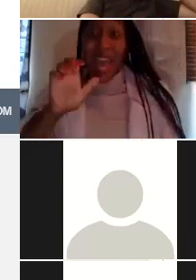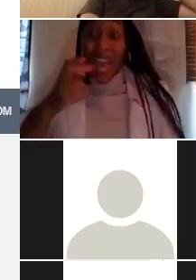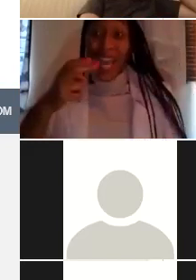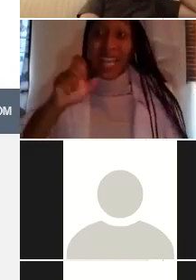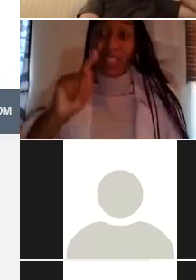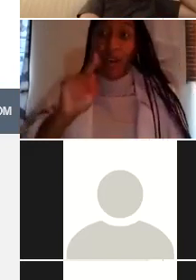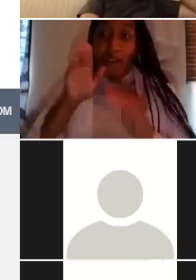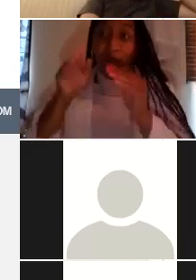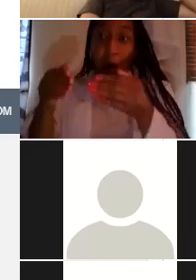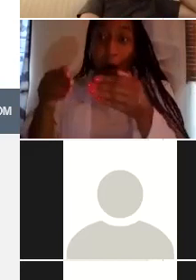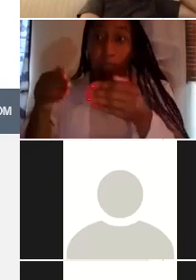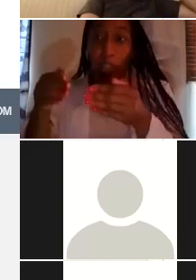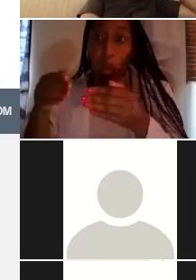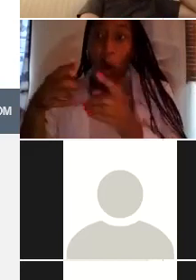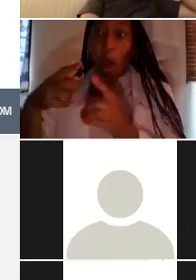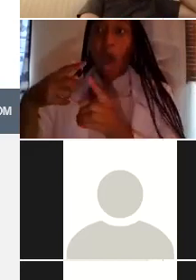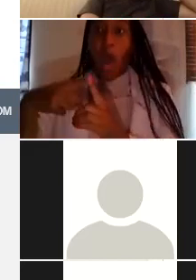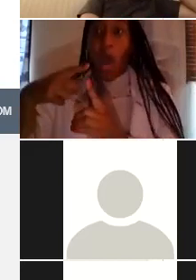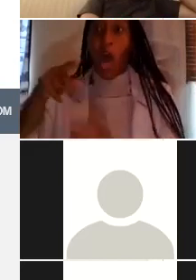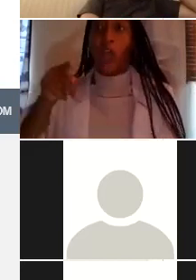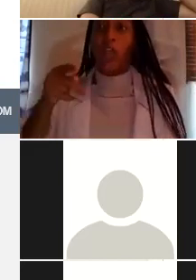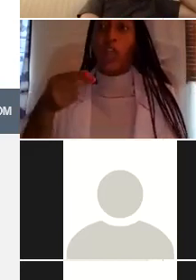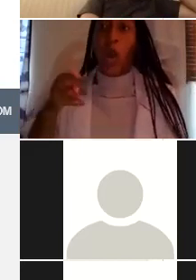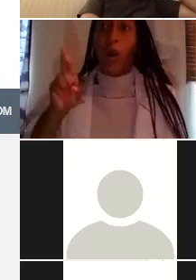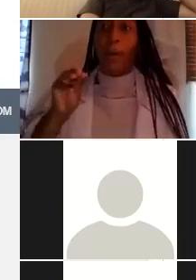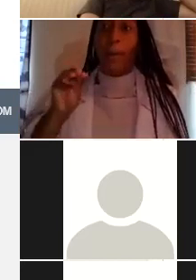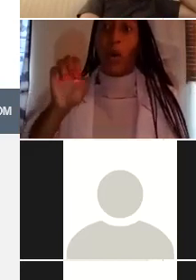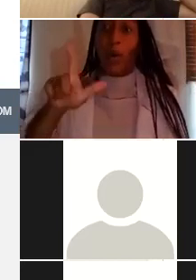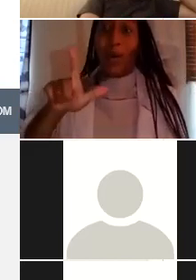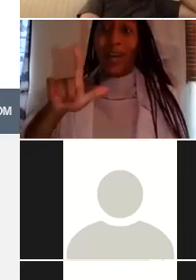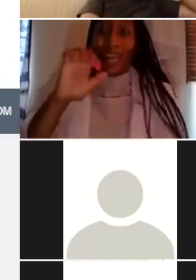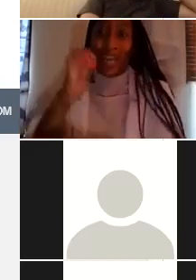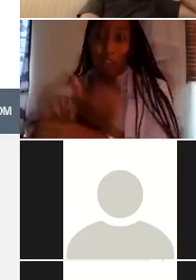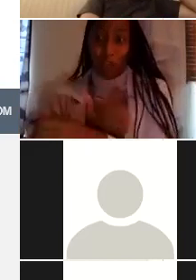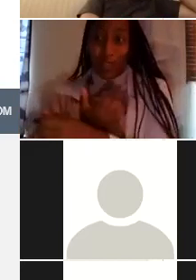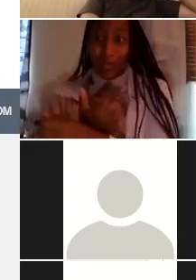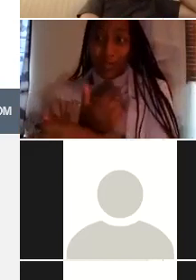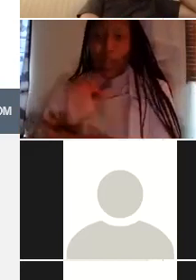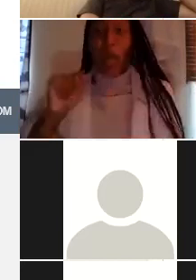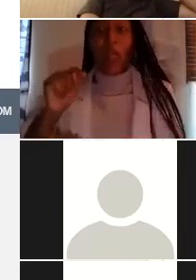is a combination of kinetic energy and potential energy.